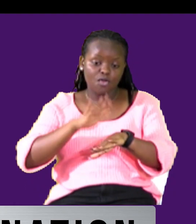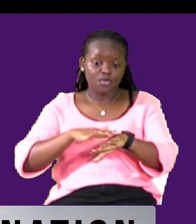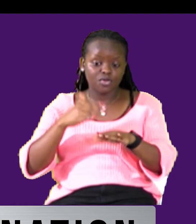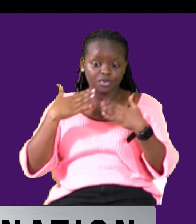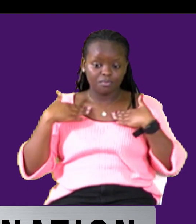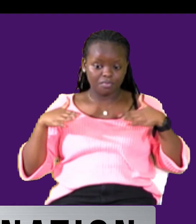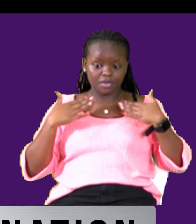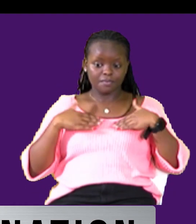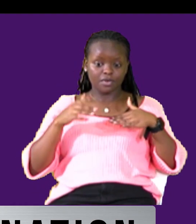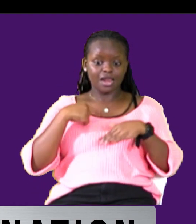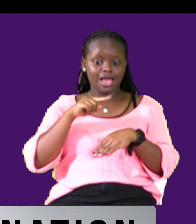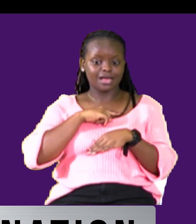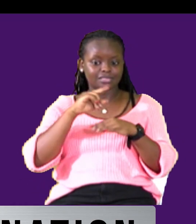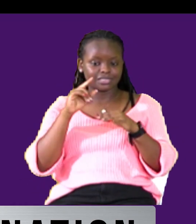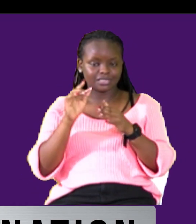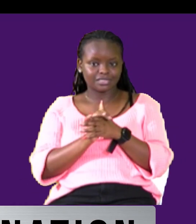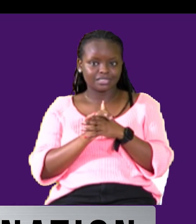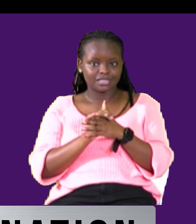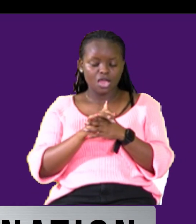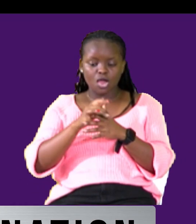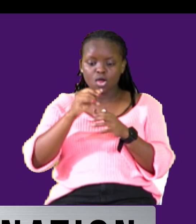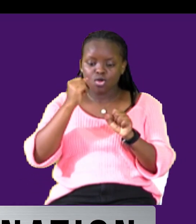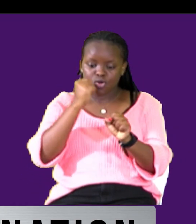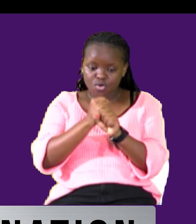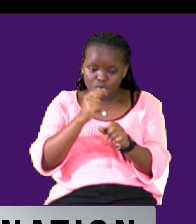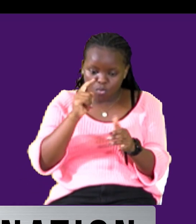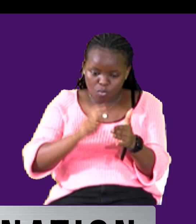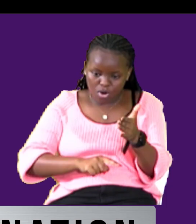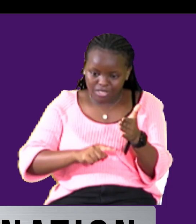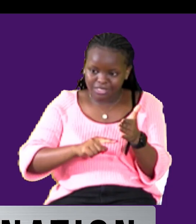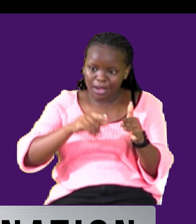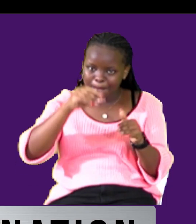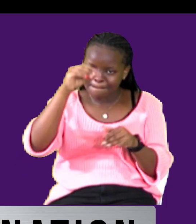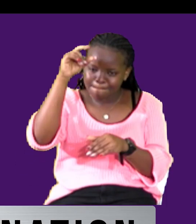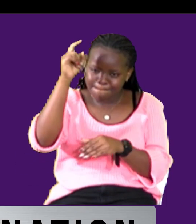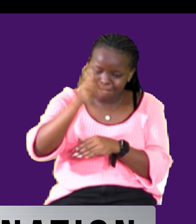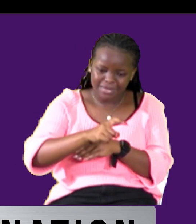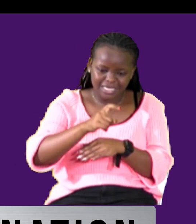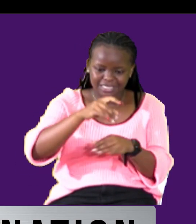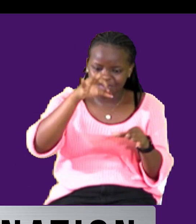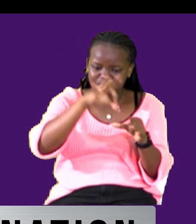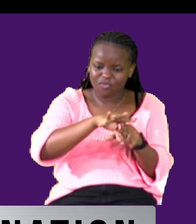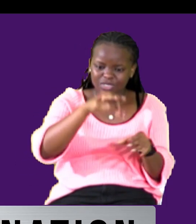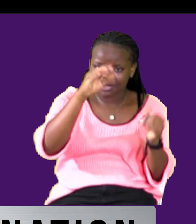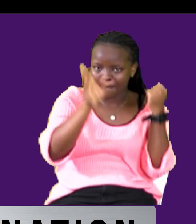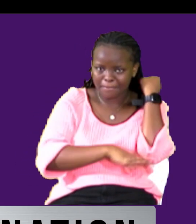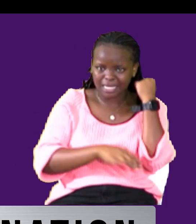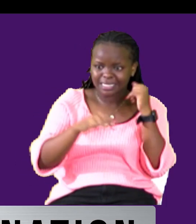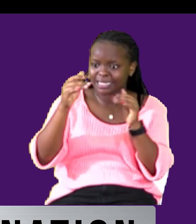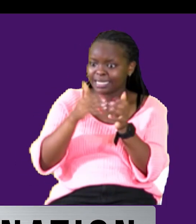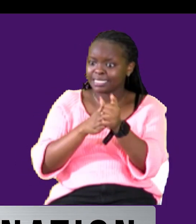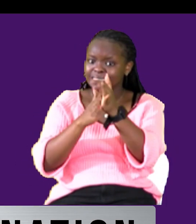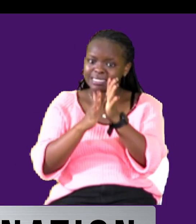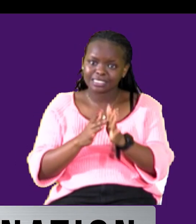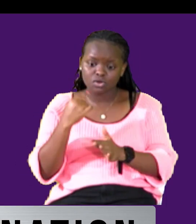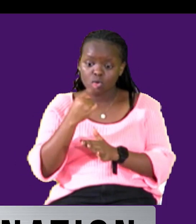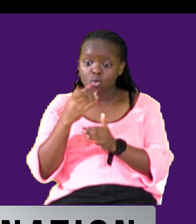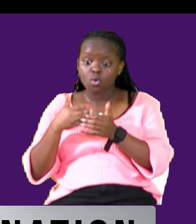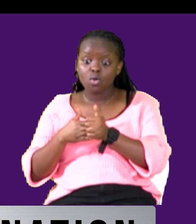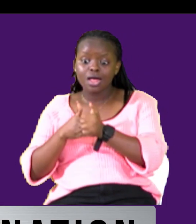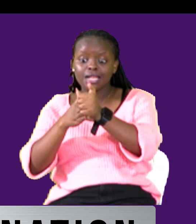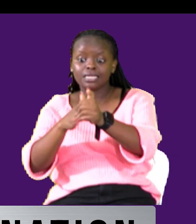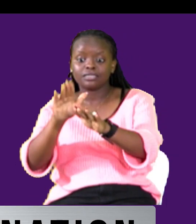don't do what they should do through the ballot vote in bad leaders who lead them, good